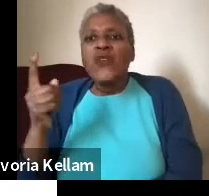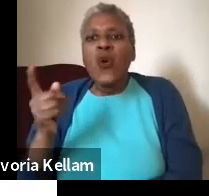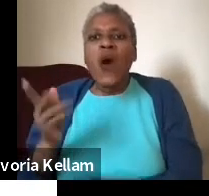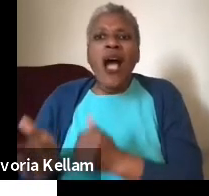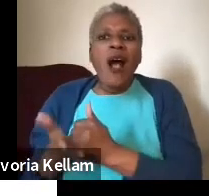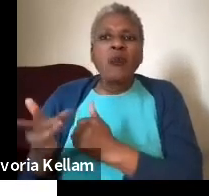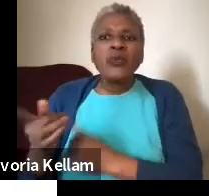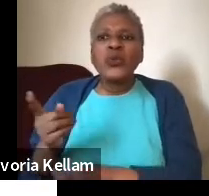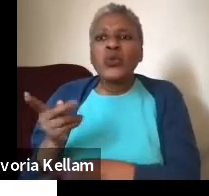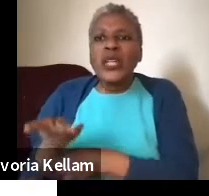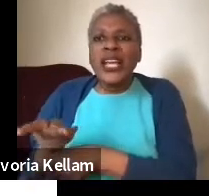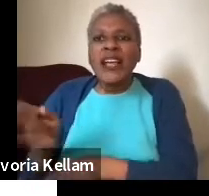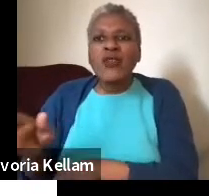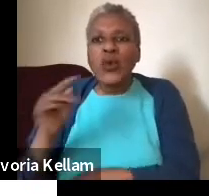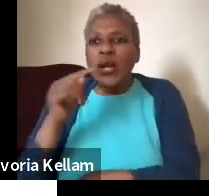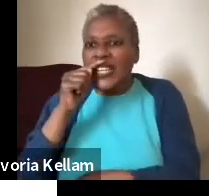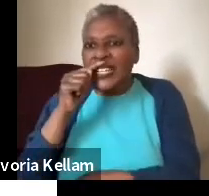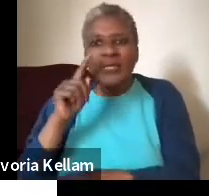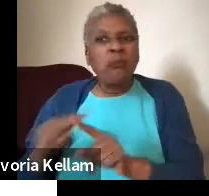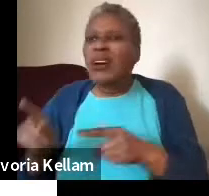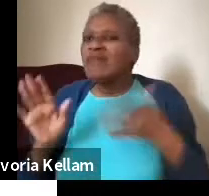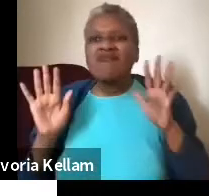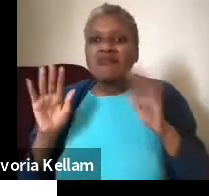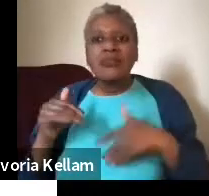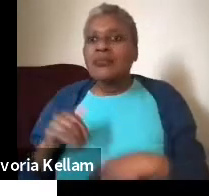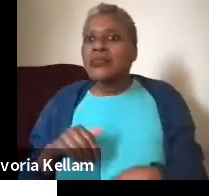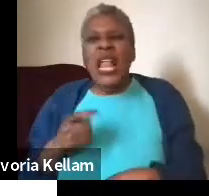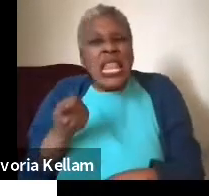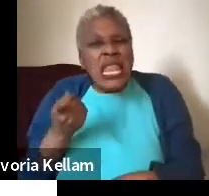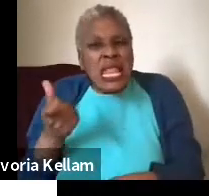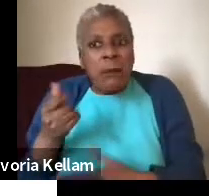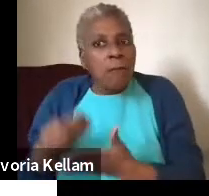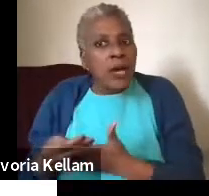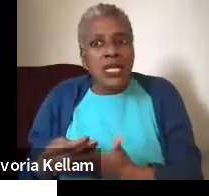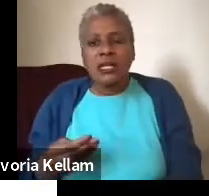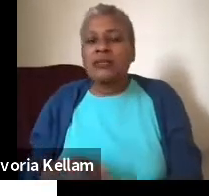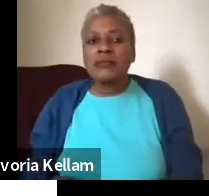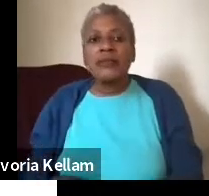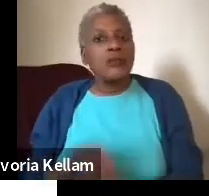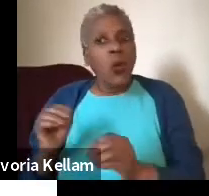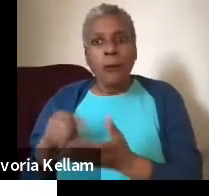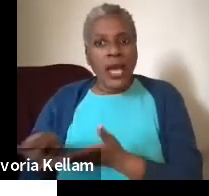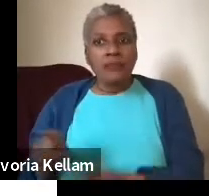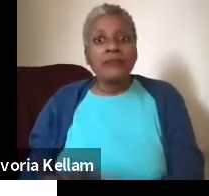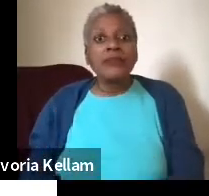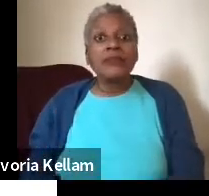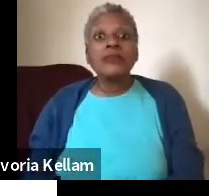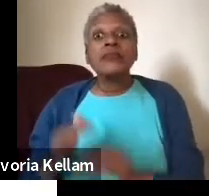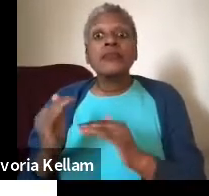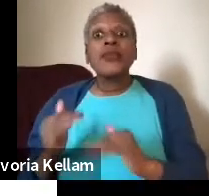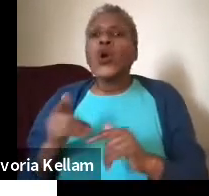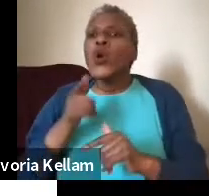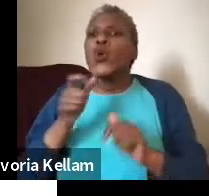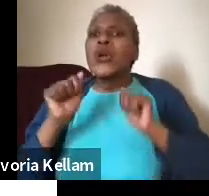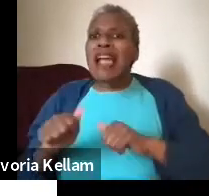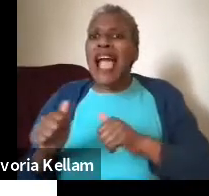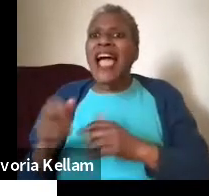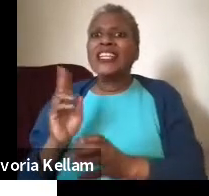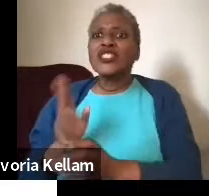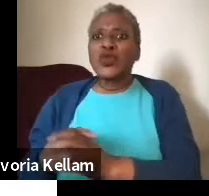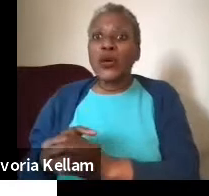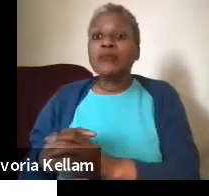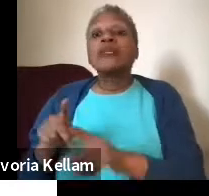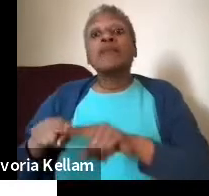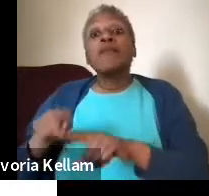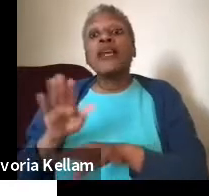So this next slide shows some examples of eligibility. It's based on the student. Now, it is possible